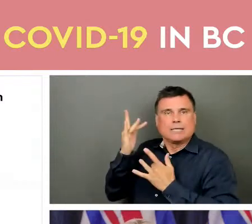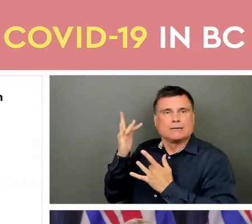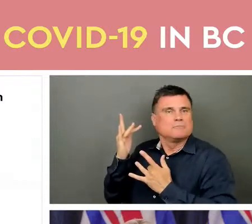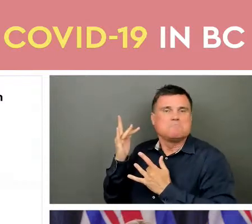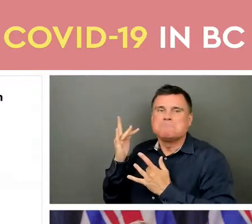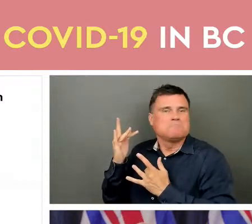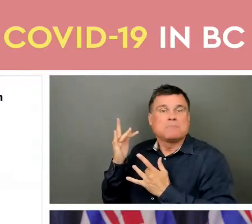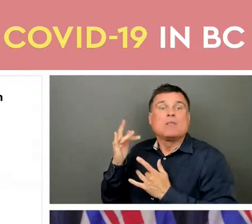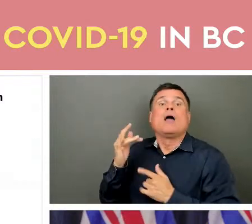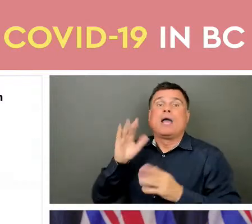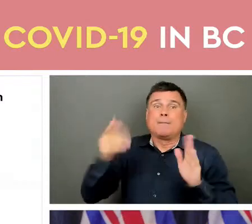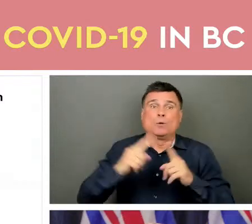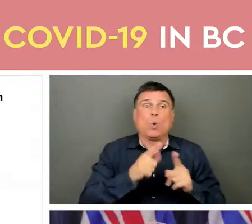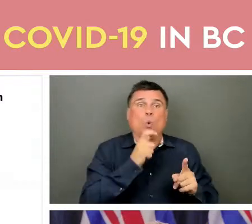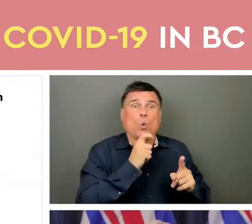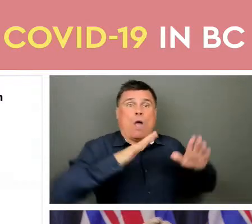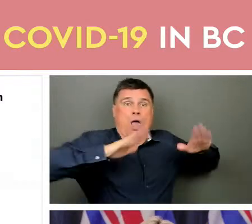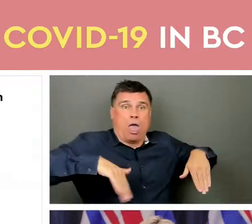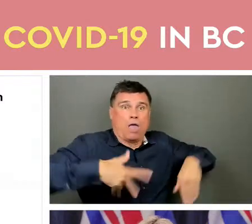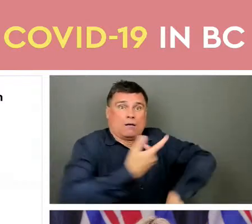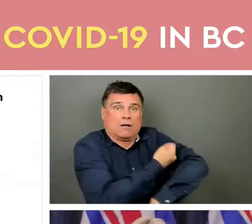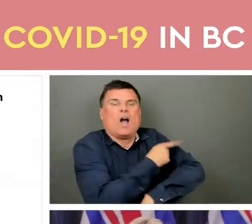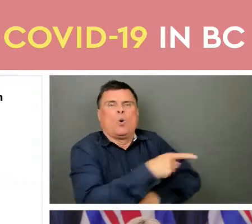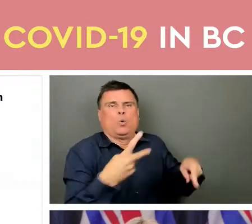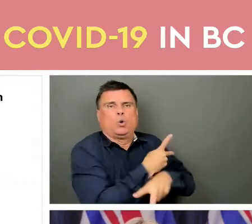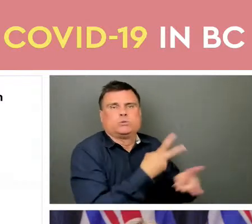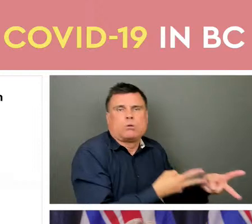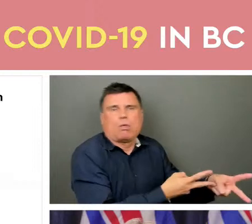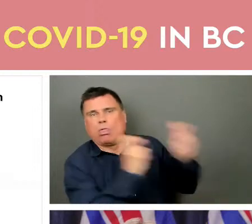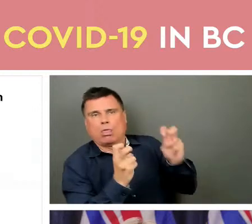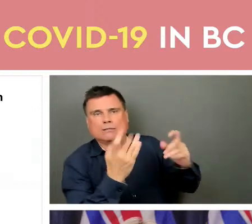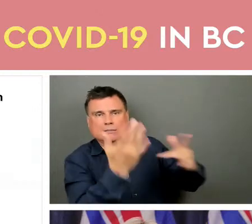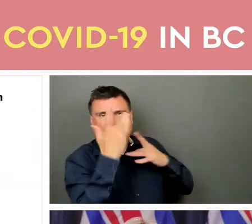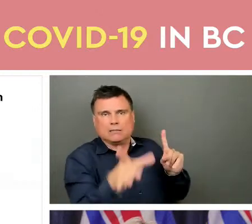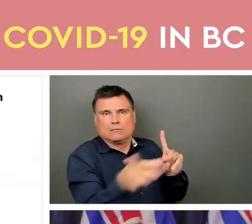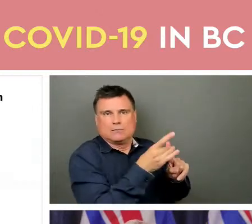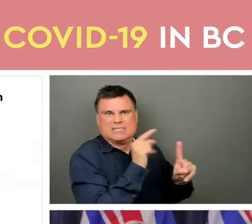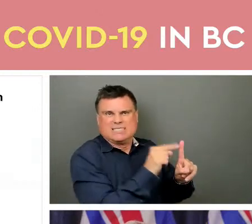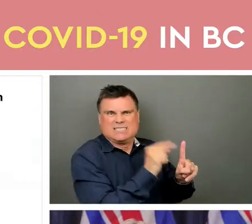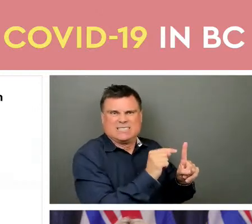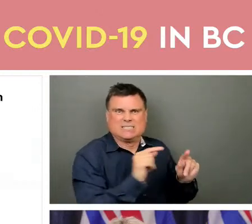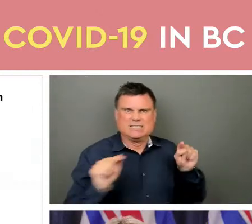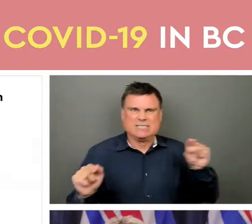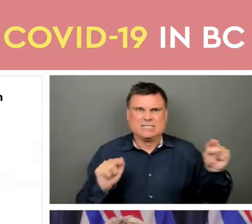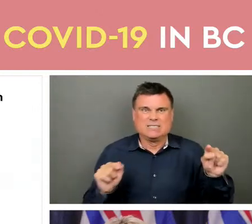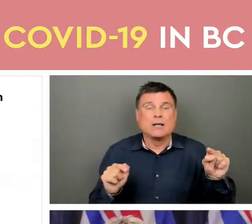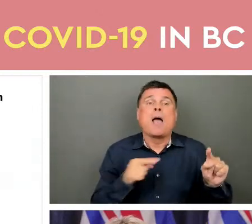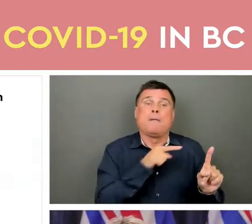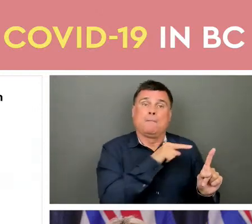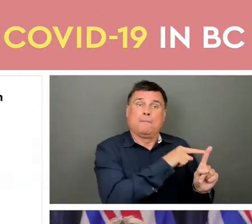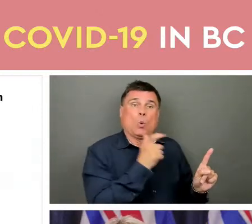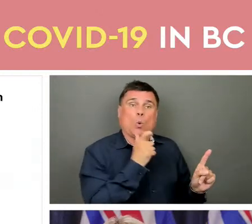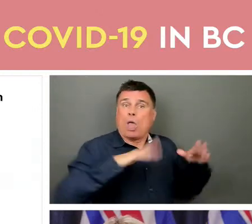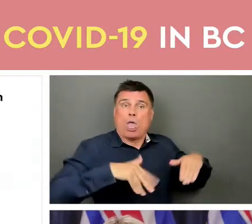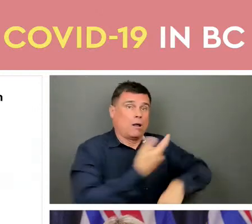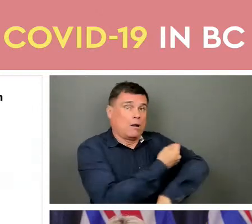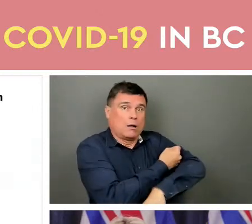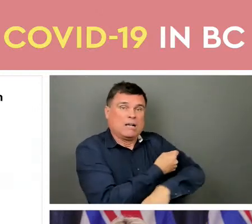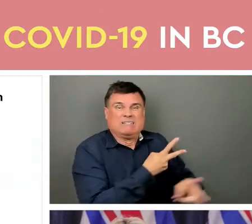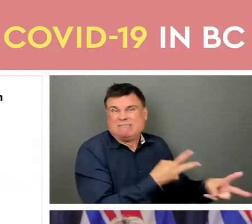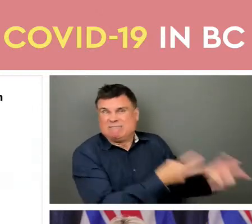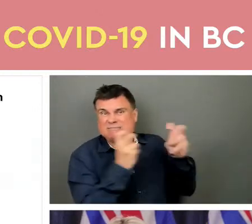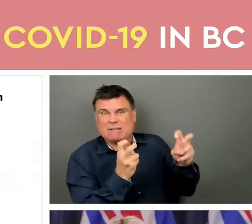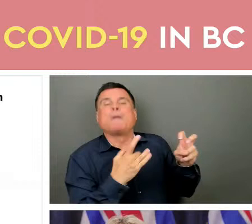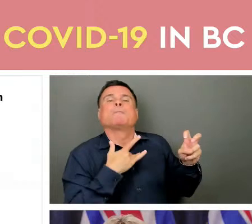age. So all along, we've been looking at modeling as ways to help us understand